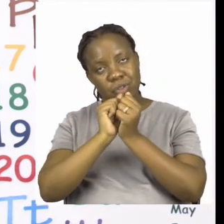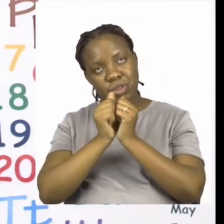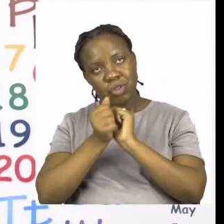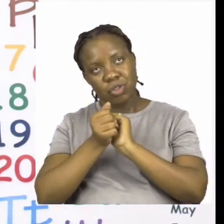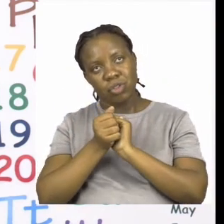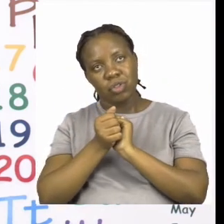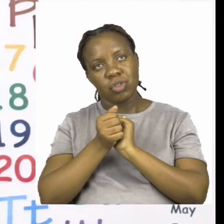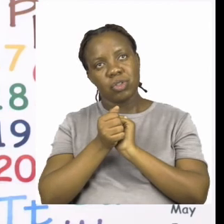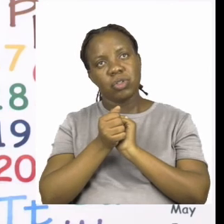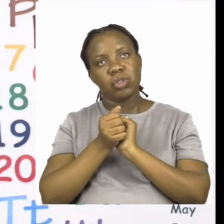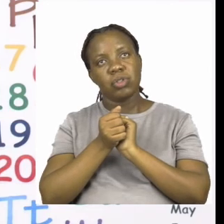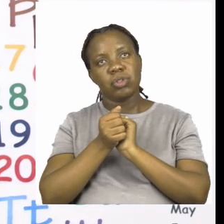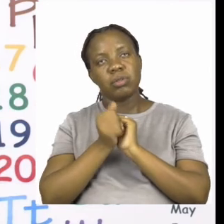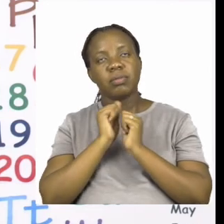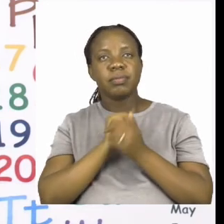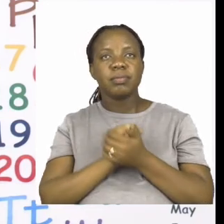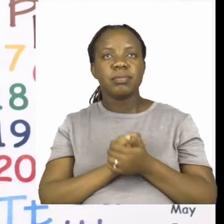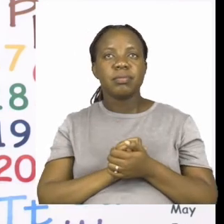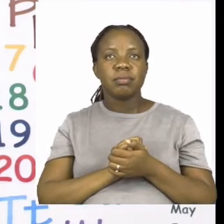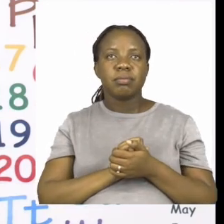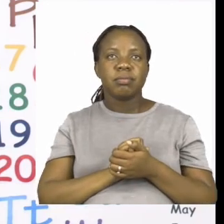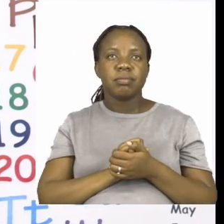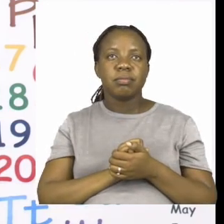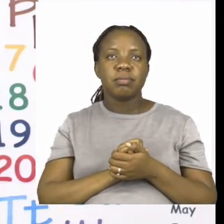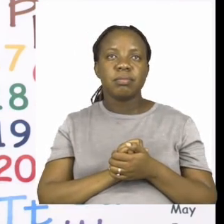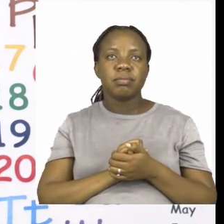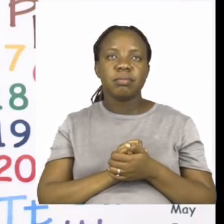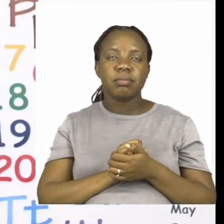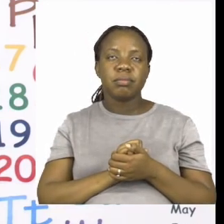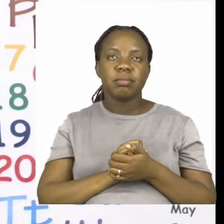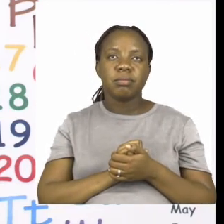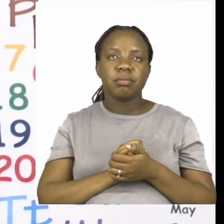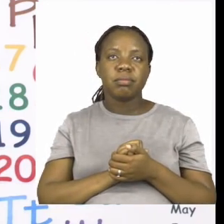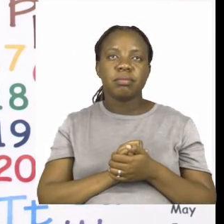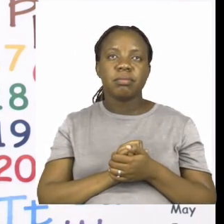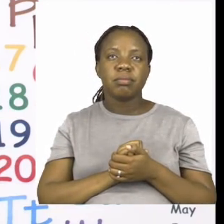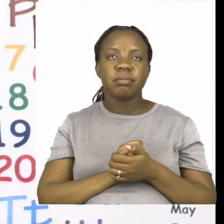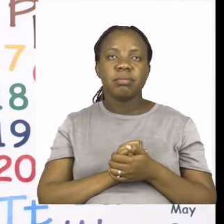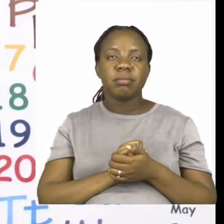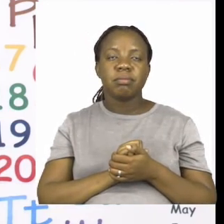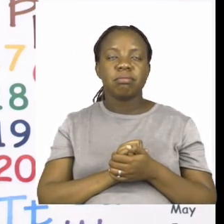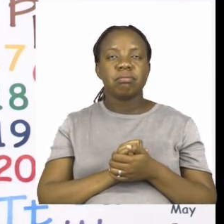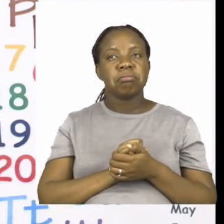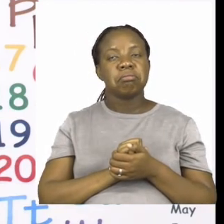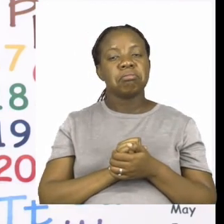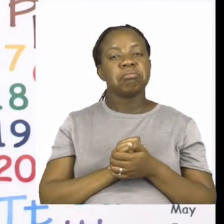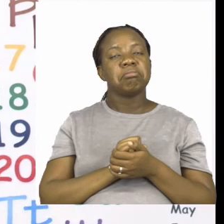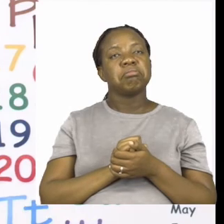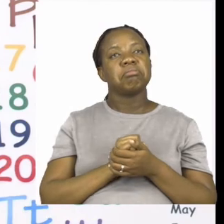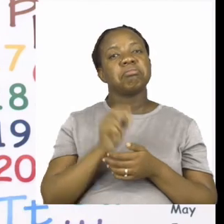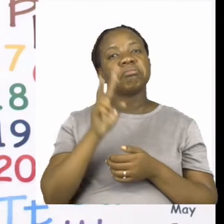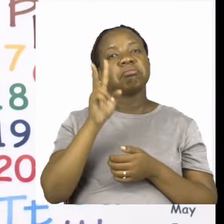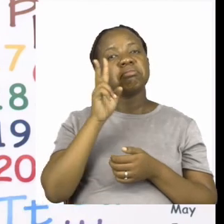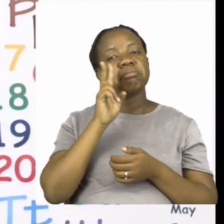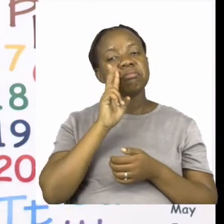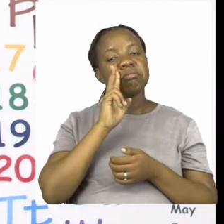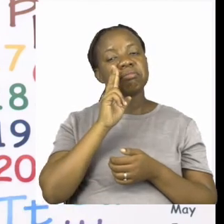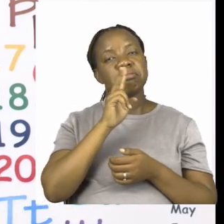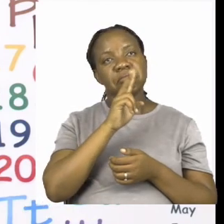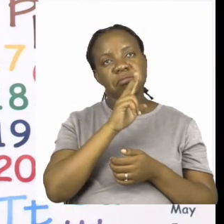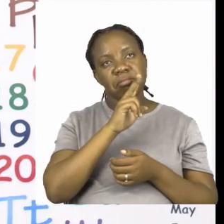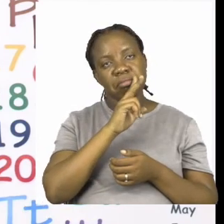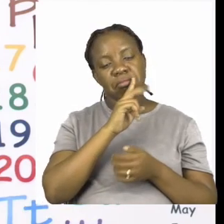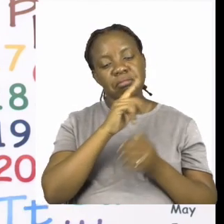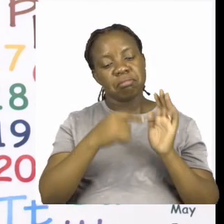the song loudly. So that means that the past tense of sing